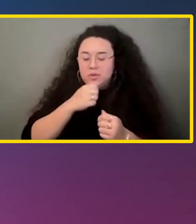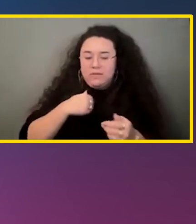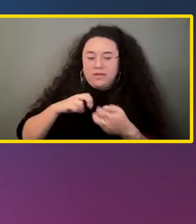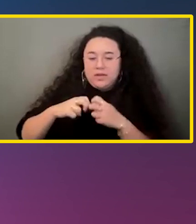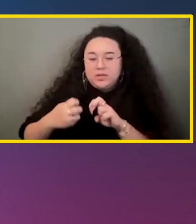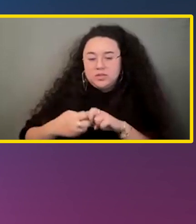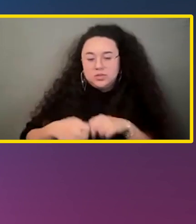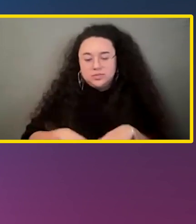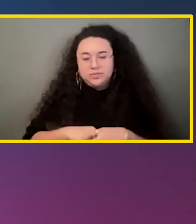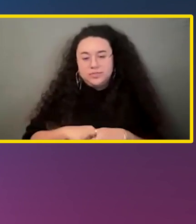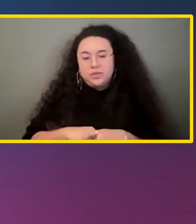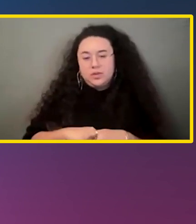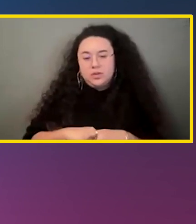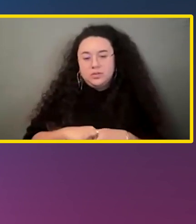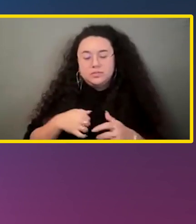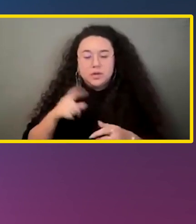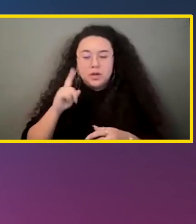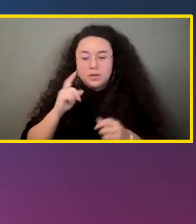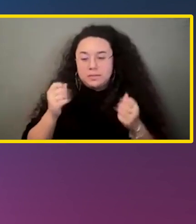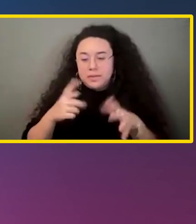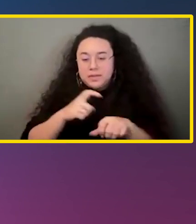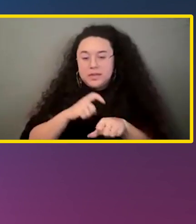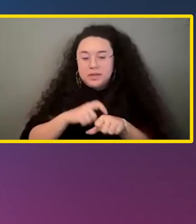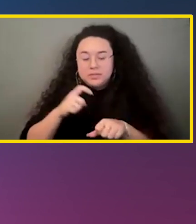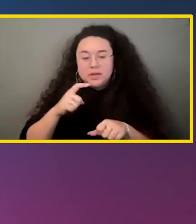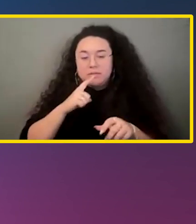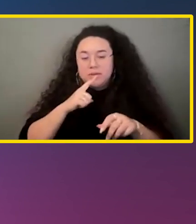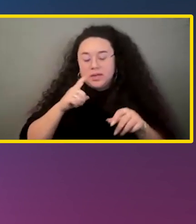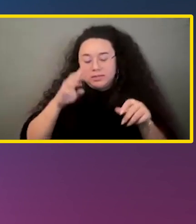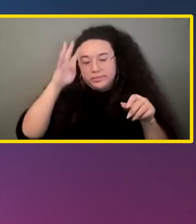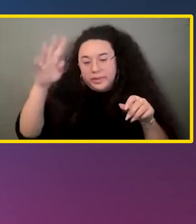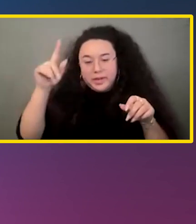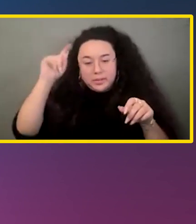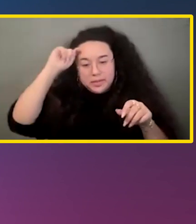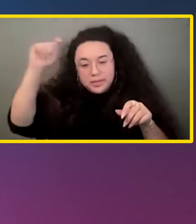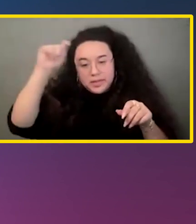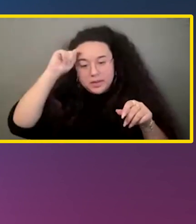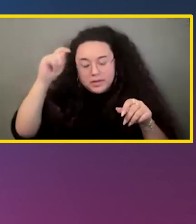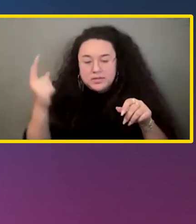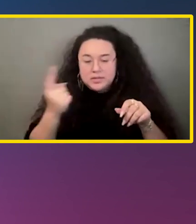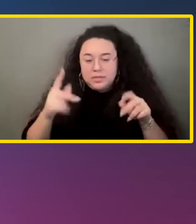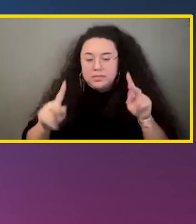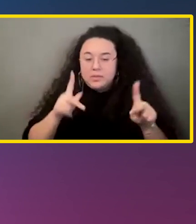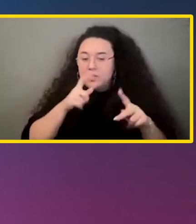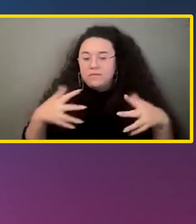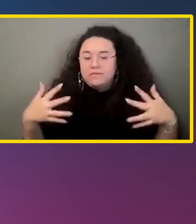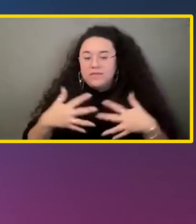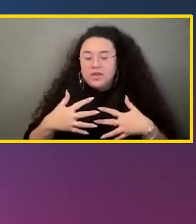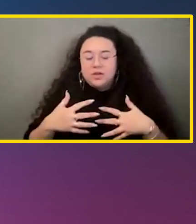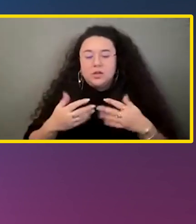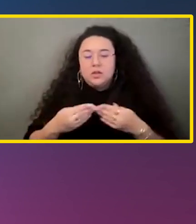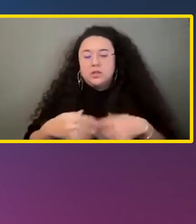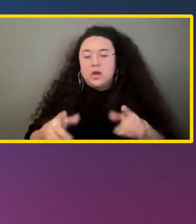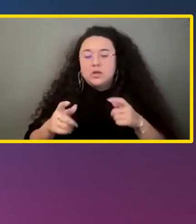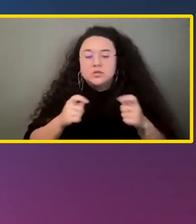issues, I've heard many times that conspiracy theories are something that people who fear loss of control are drawn